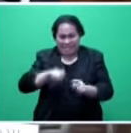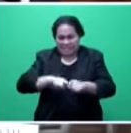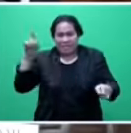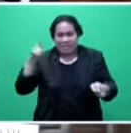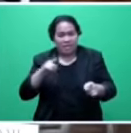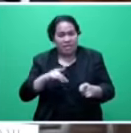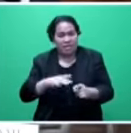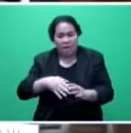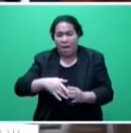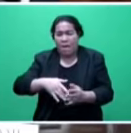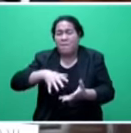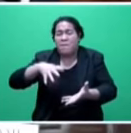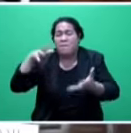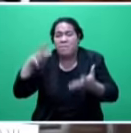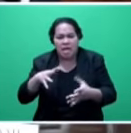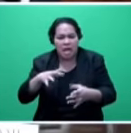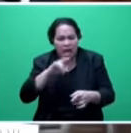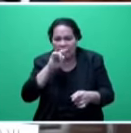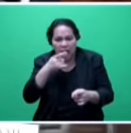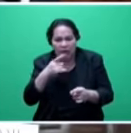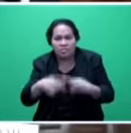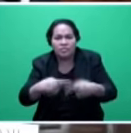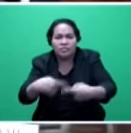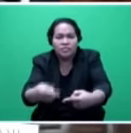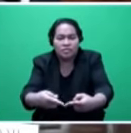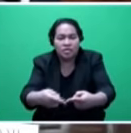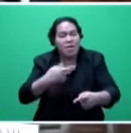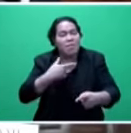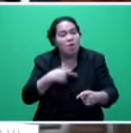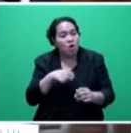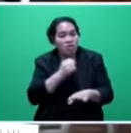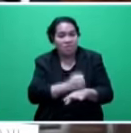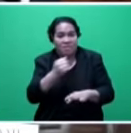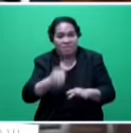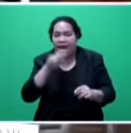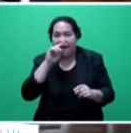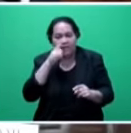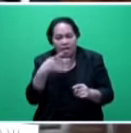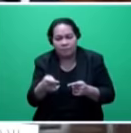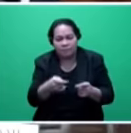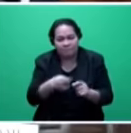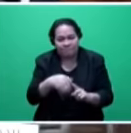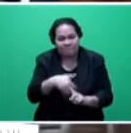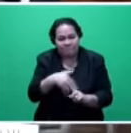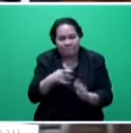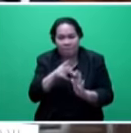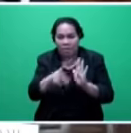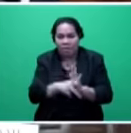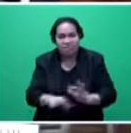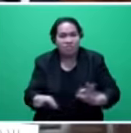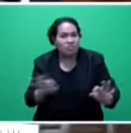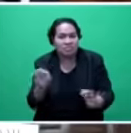government is not able to appropriate funds through its tax policies. It is fundamentally the case because